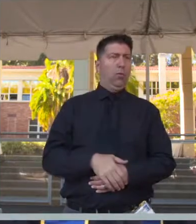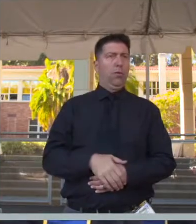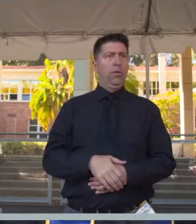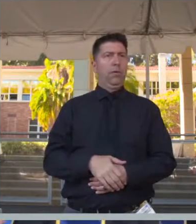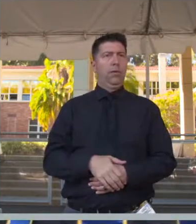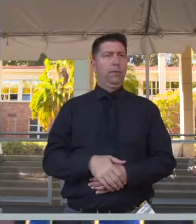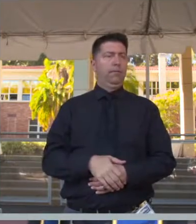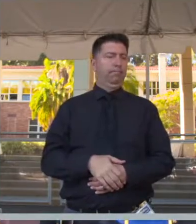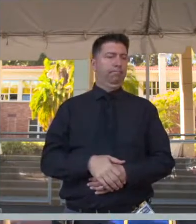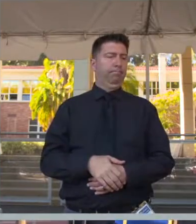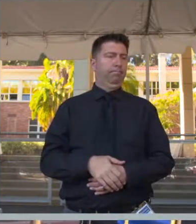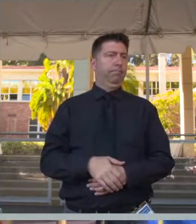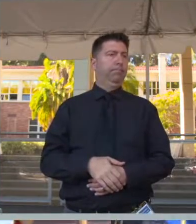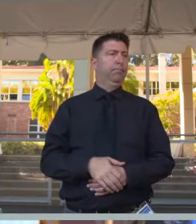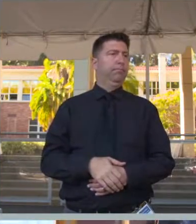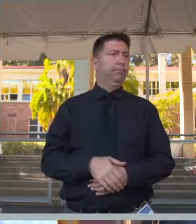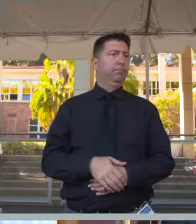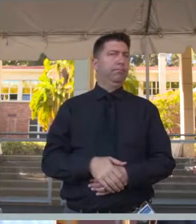Byung-Soo Kim.